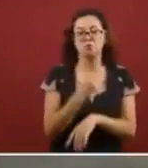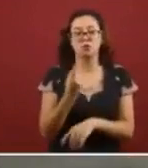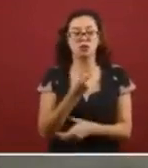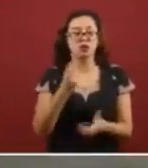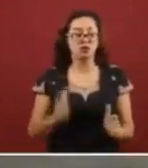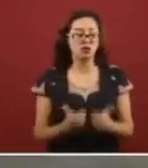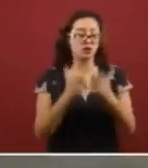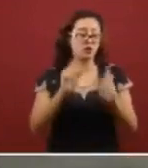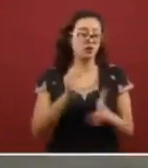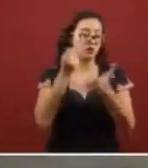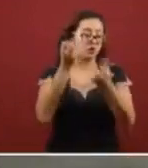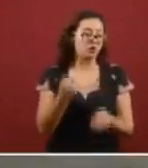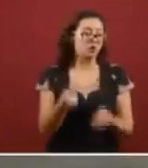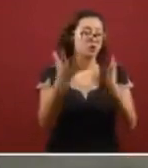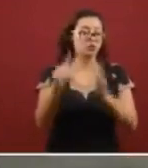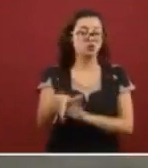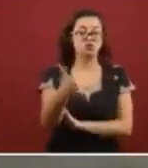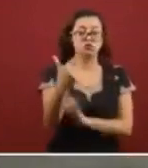mining fund,